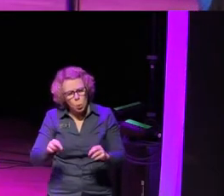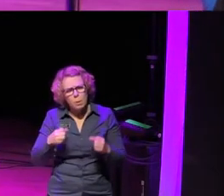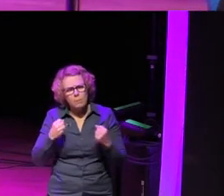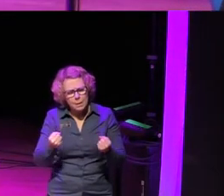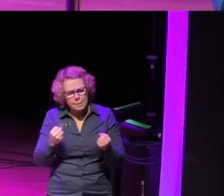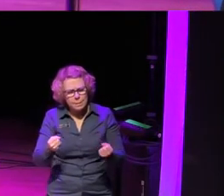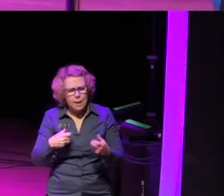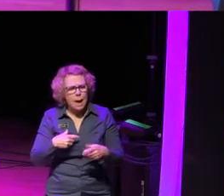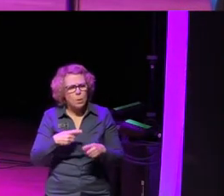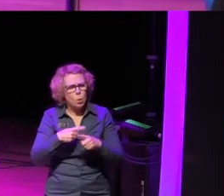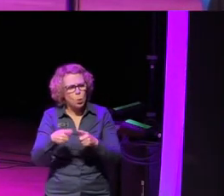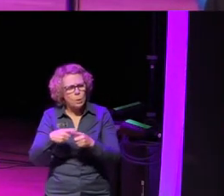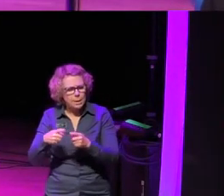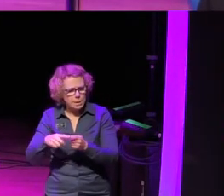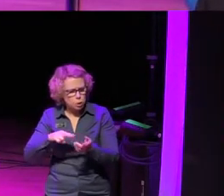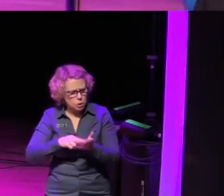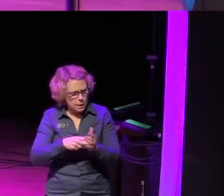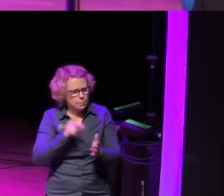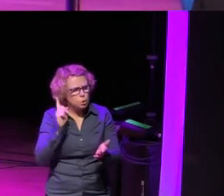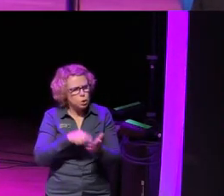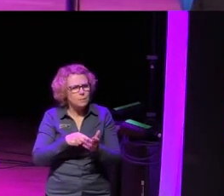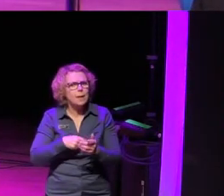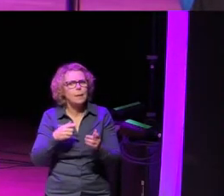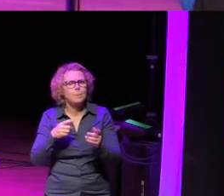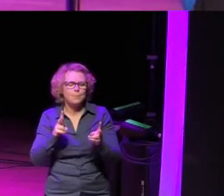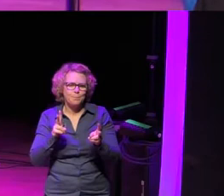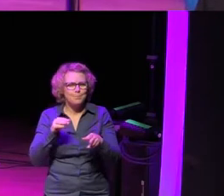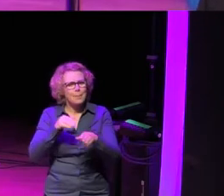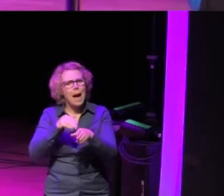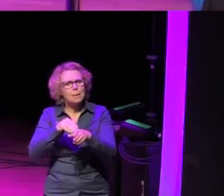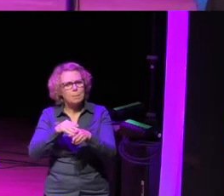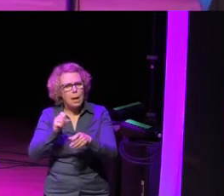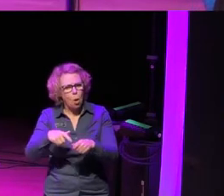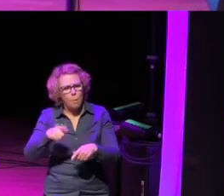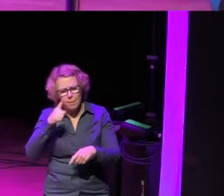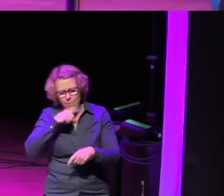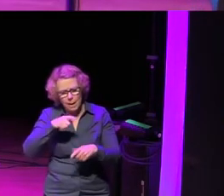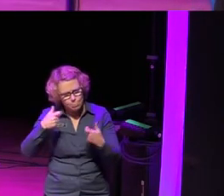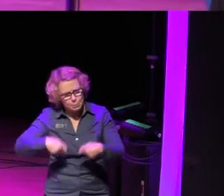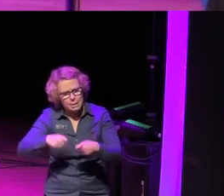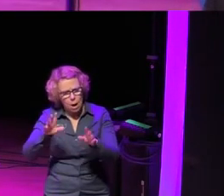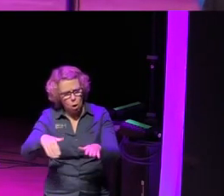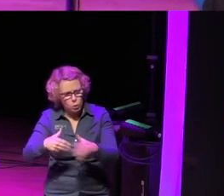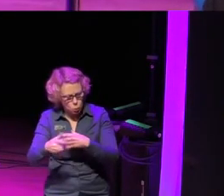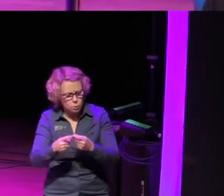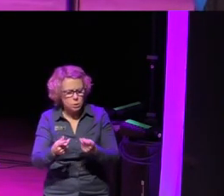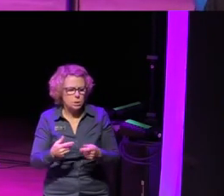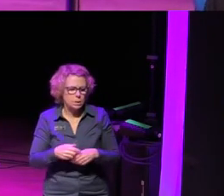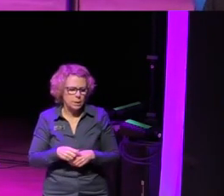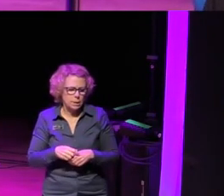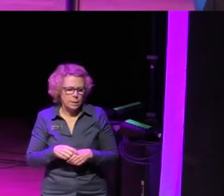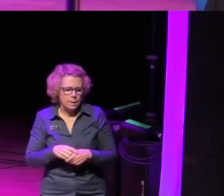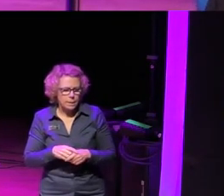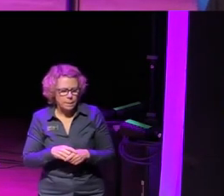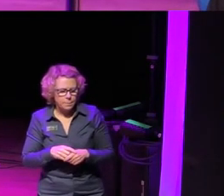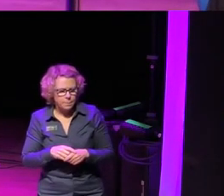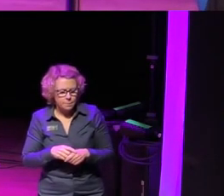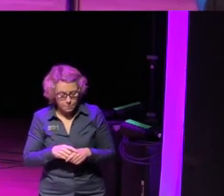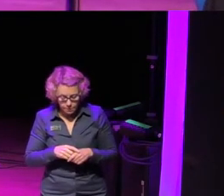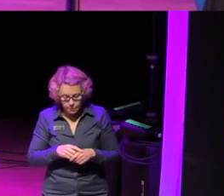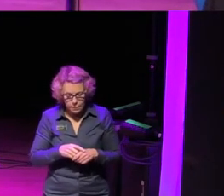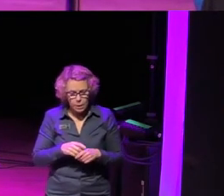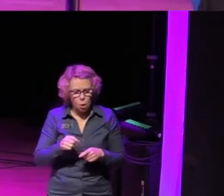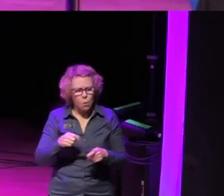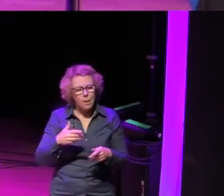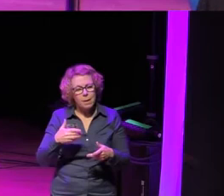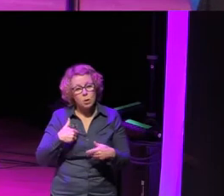different system for whistleblowing? So these two questions, I want to feed them in because, I mean, knowing about what's